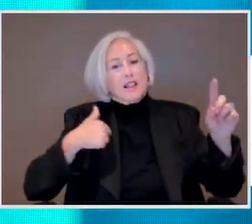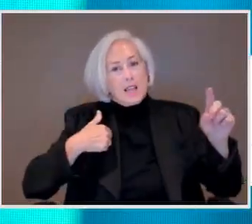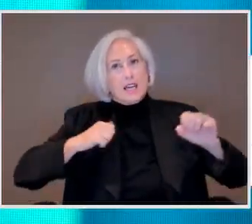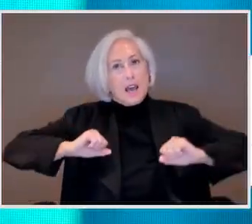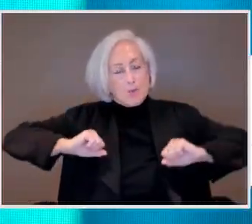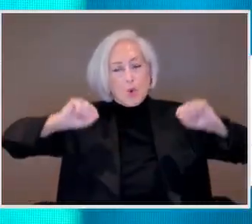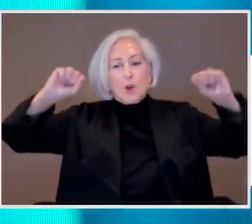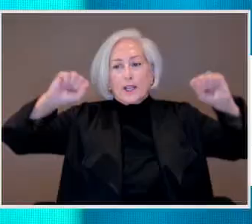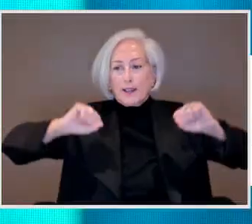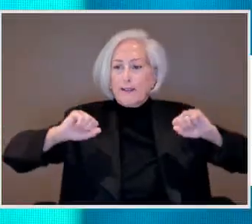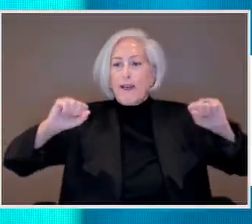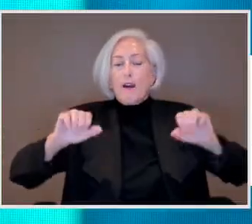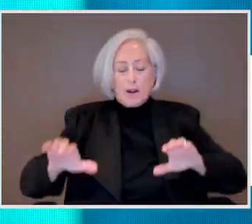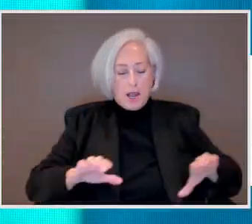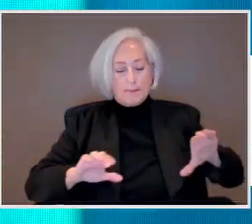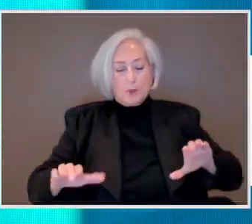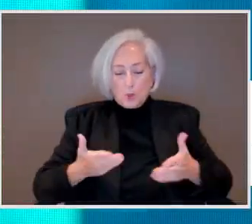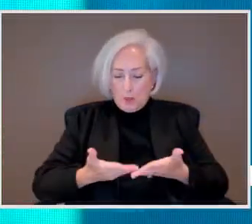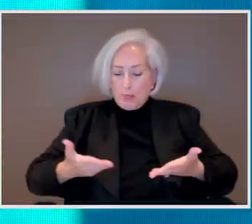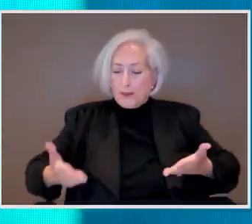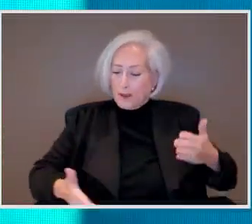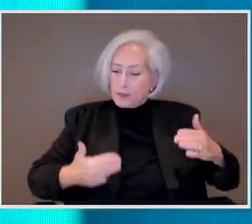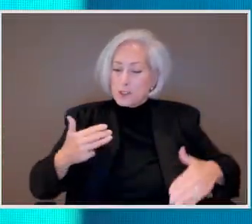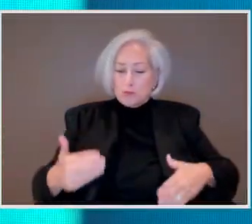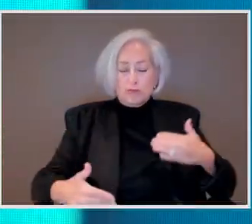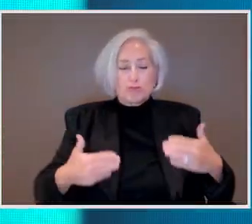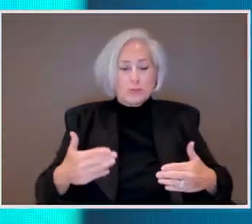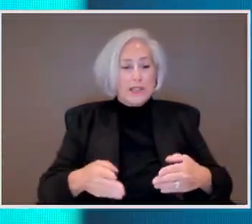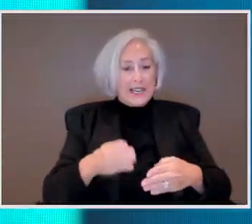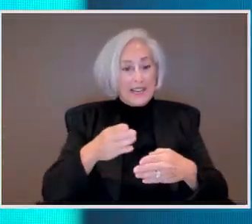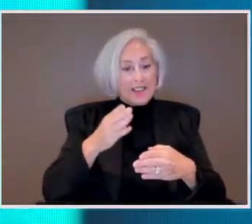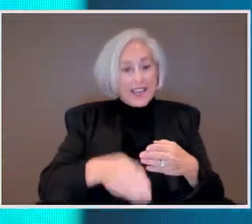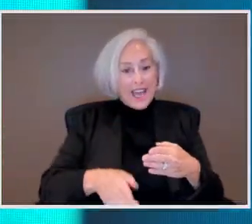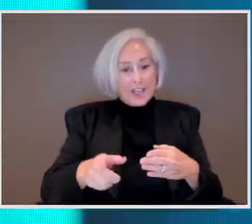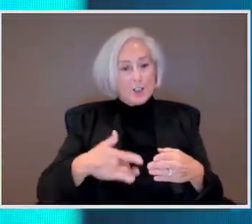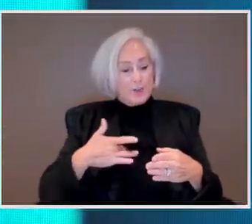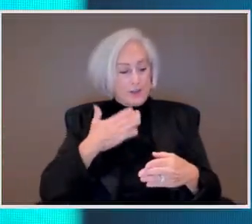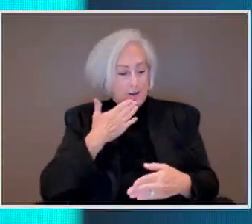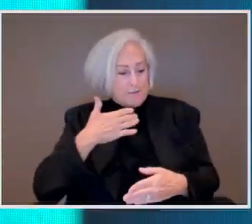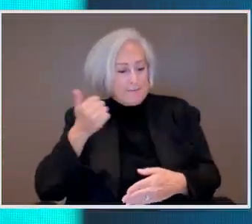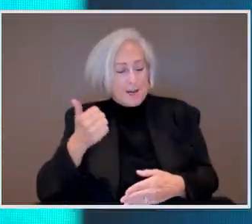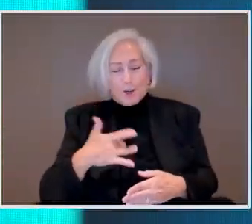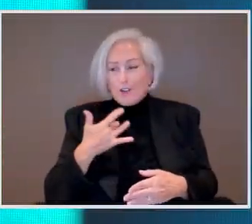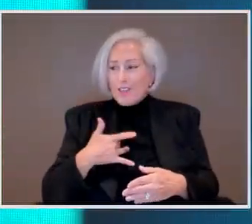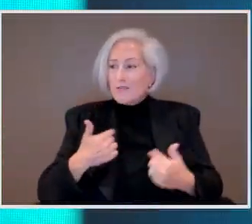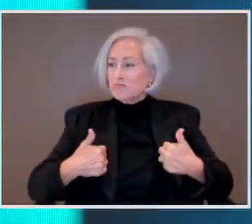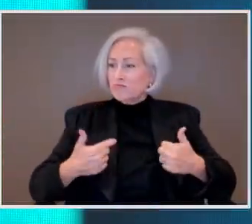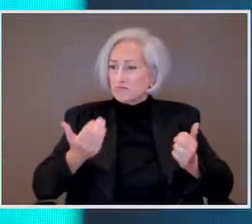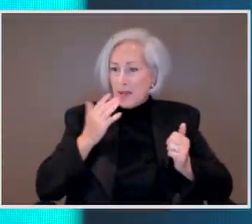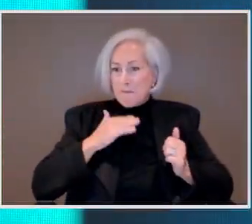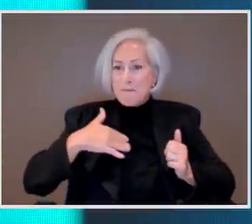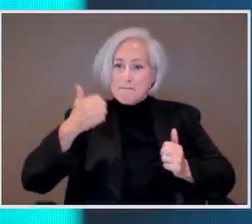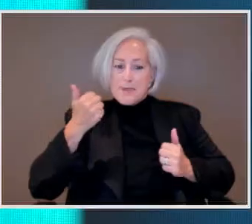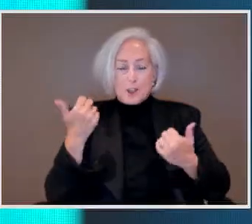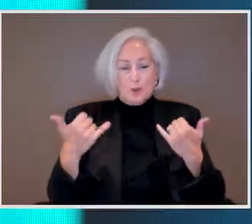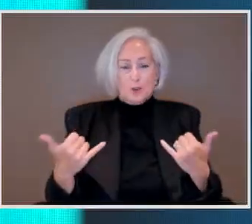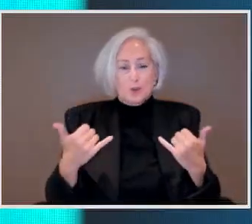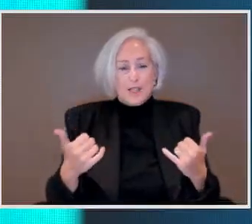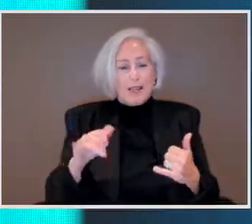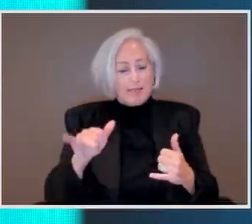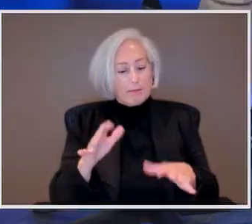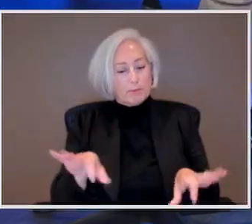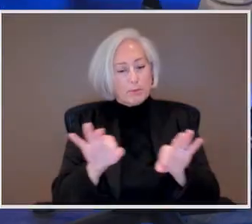getting stuff done, and that was, at the end of it, you feel a lot better. It's like, wow, I got better today, and that was a big deal for